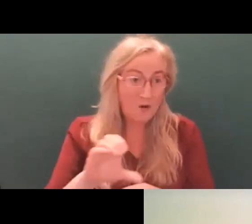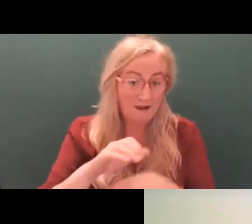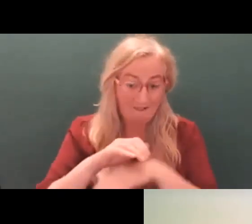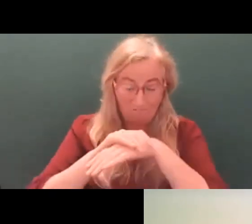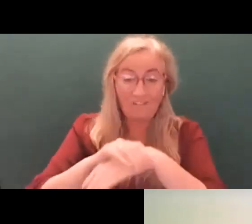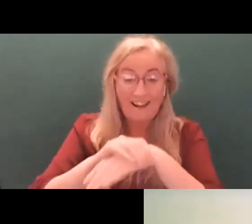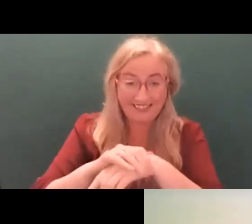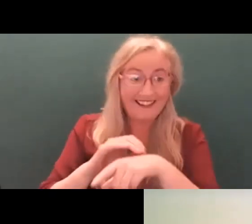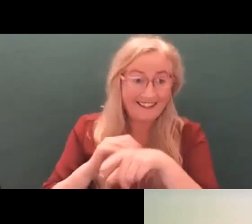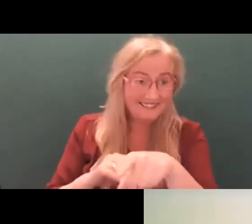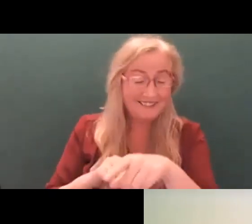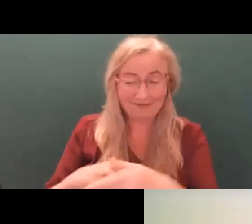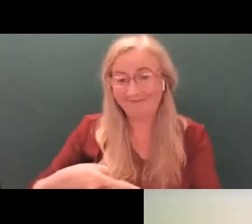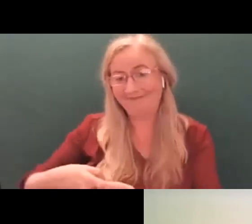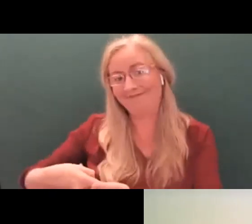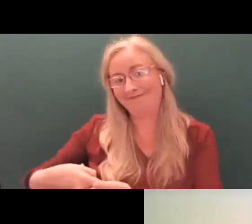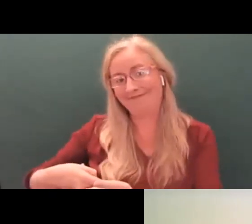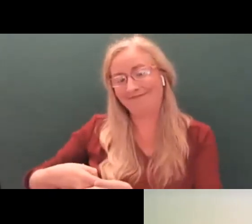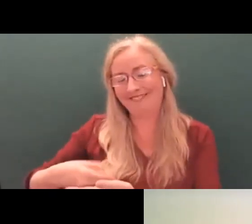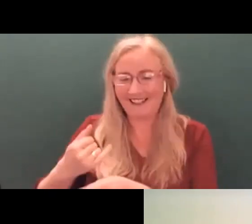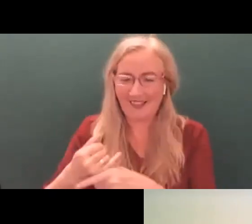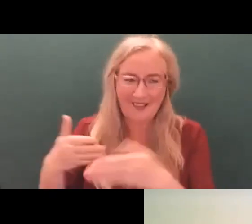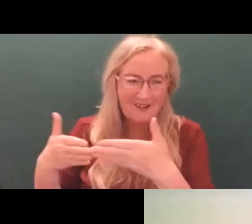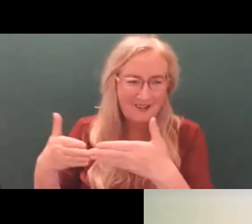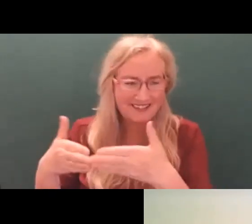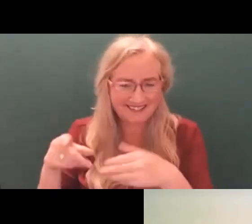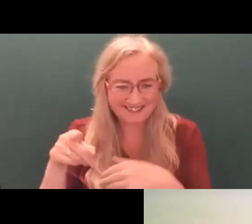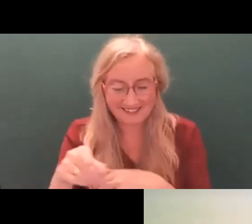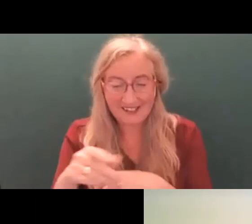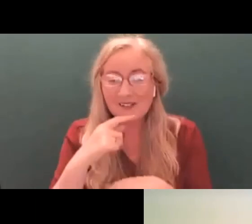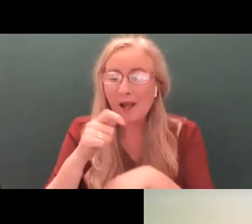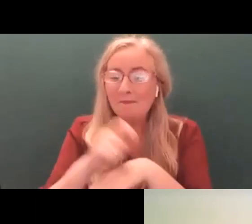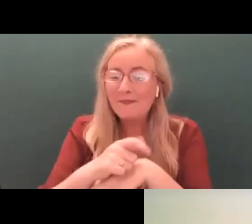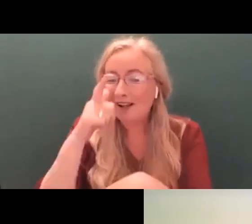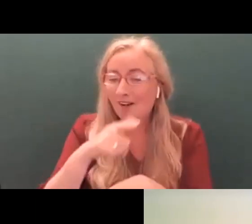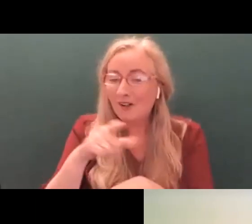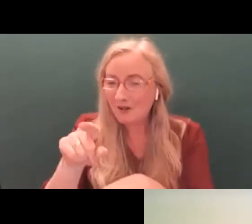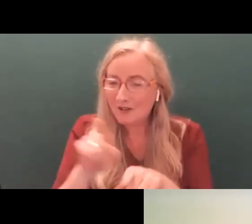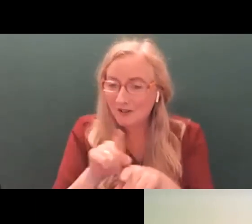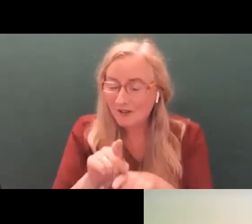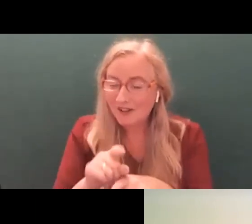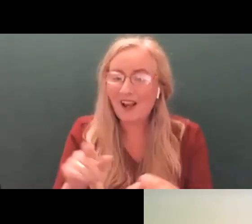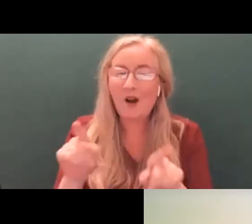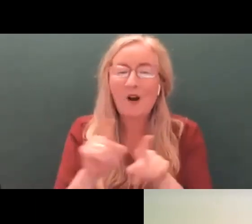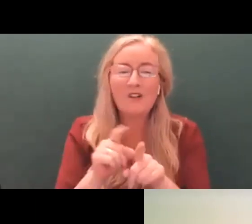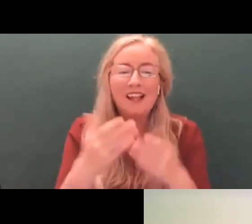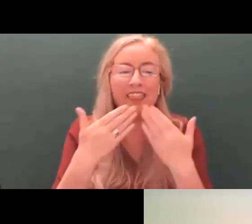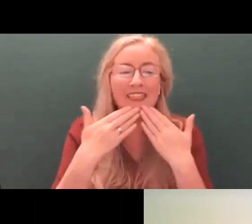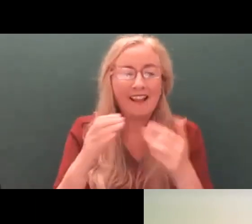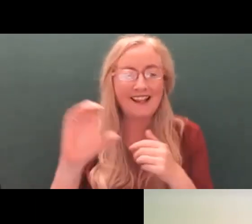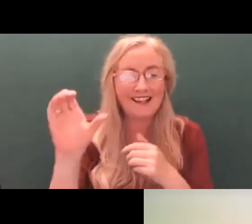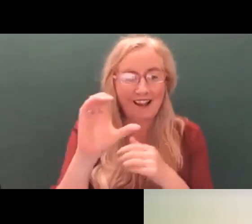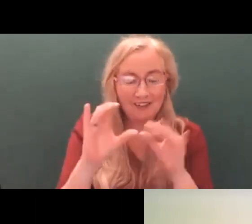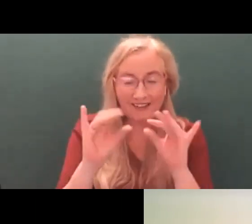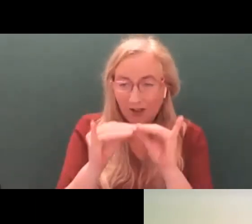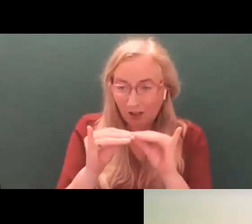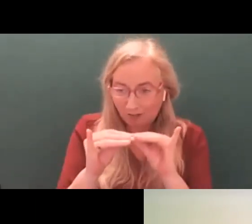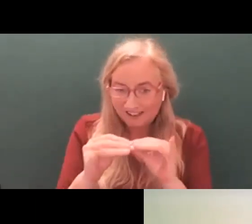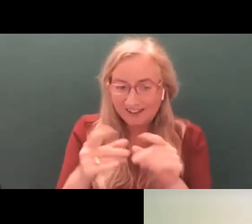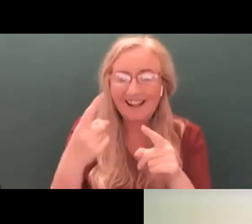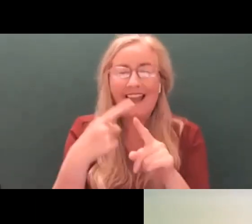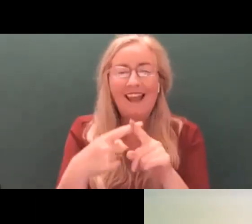terribly well in the corner. Best of luck to you too, and thank you to Catherine, the interpreter, and to